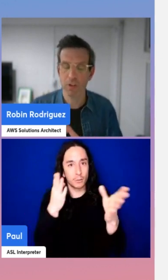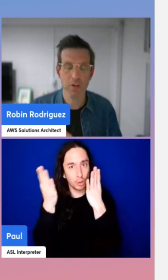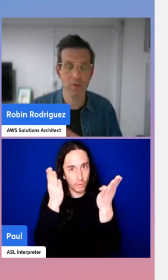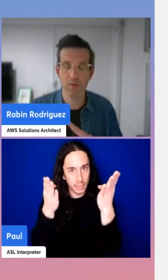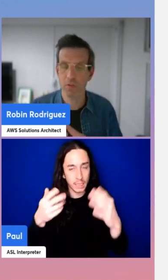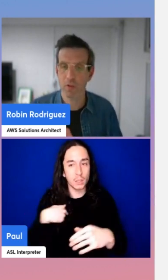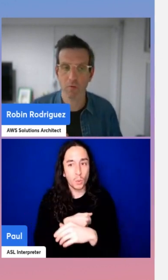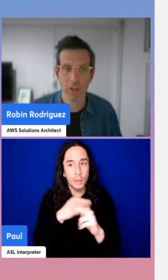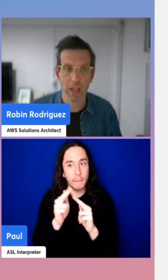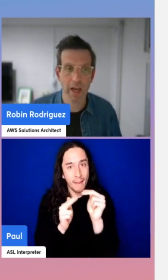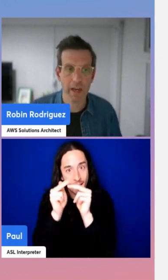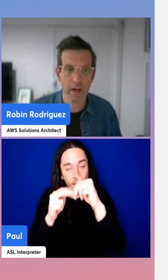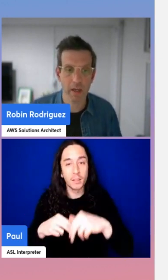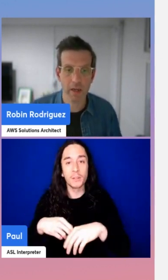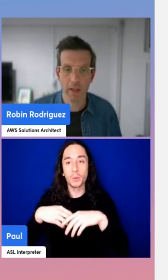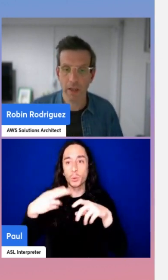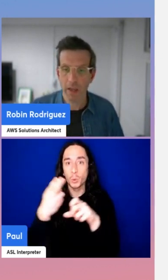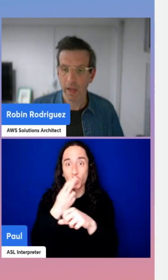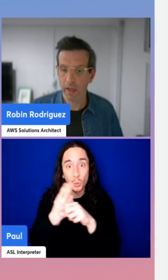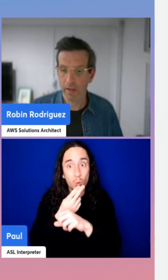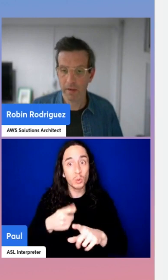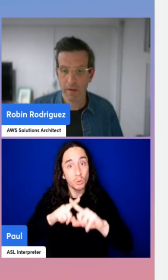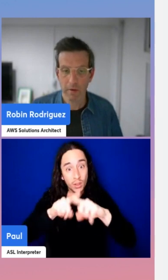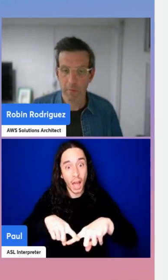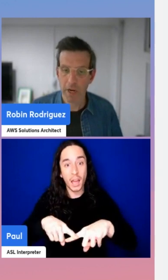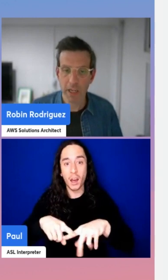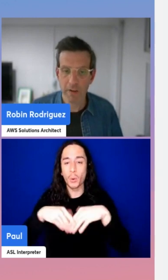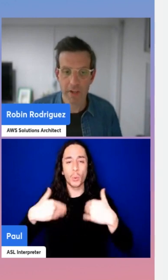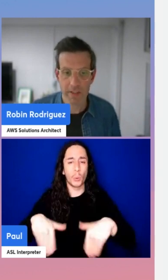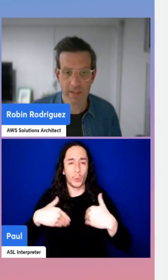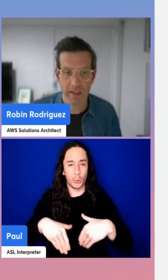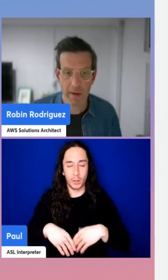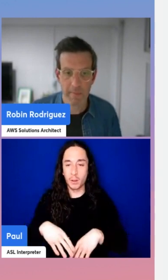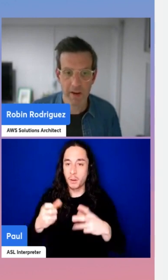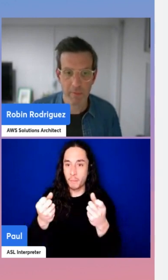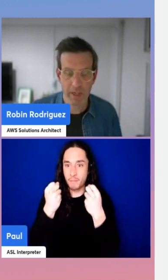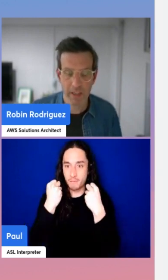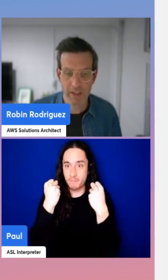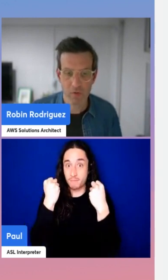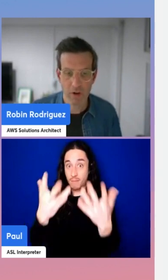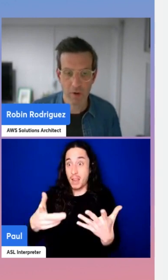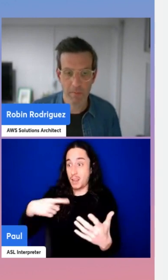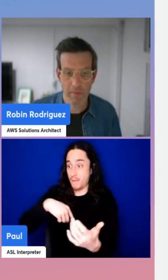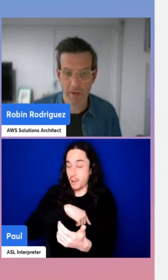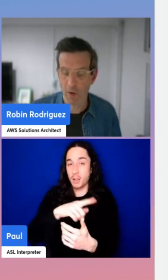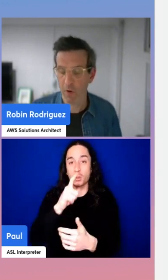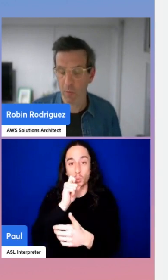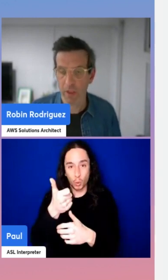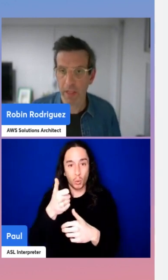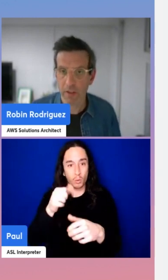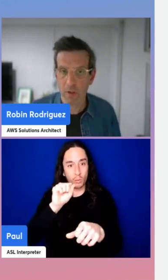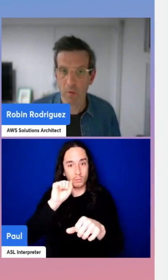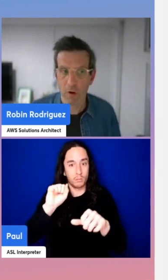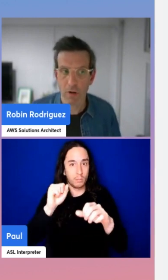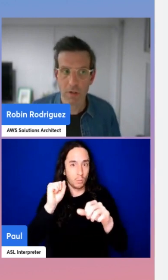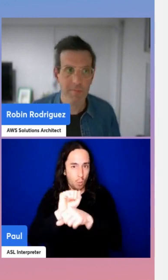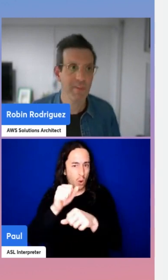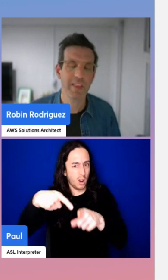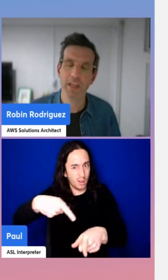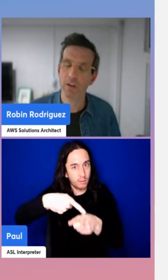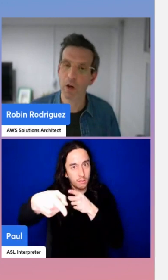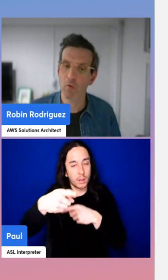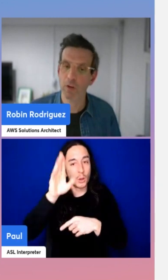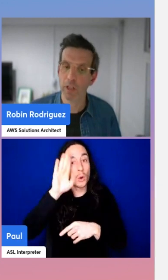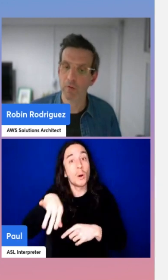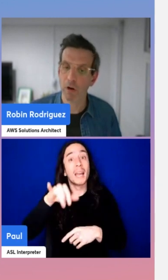build, use, rely on. And many of us that have played in this realm know when things go wrong,